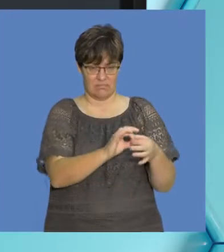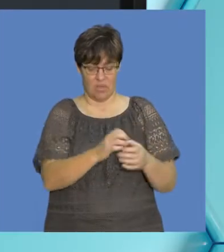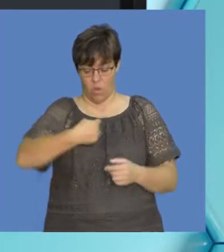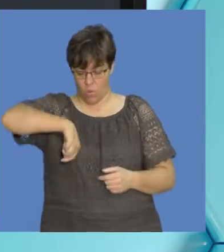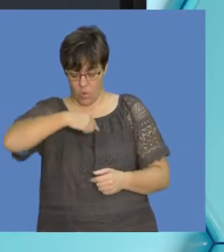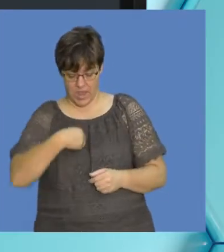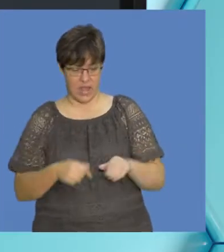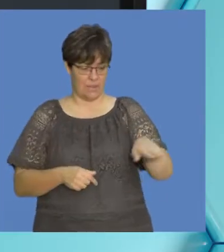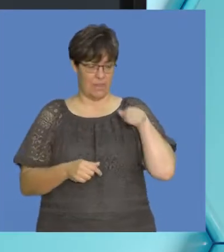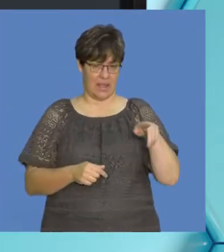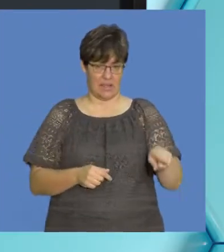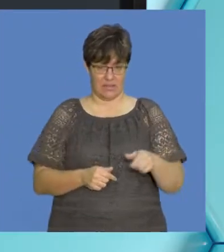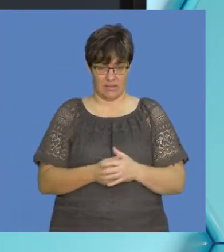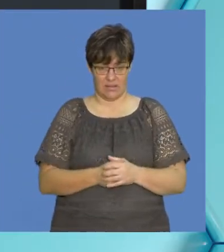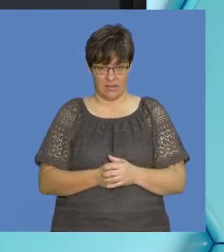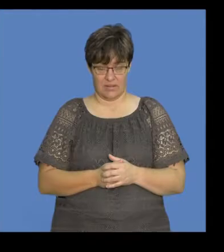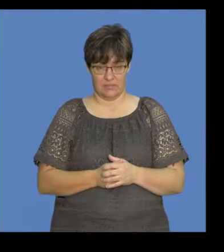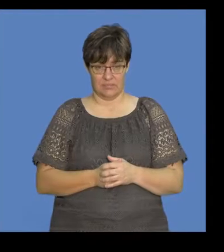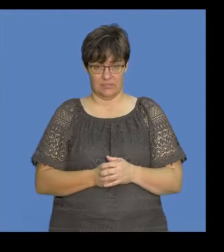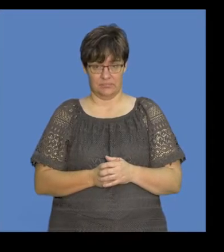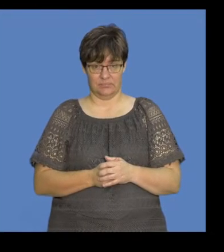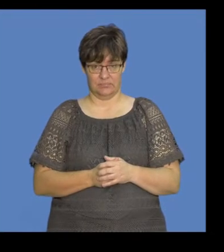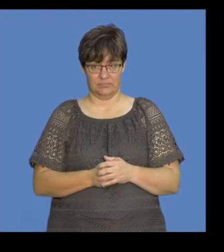and our bank, right?